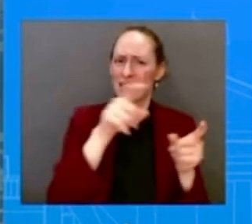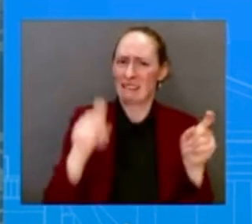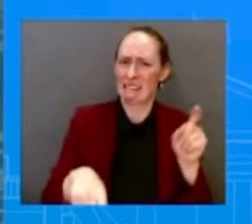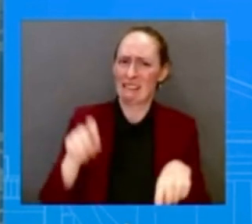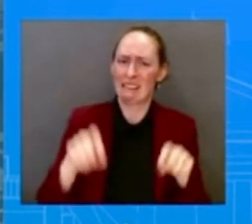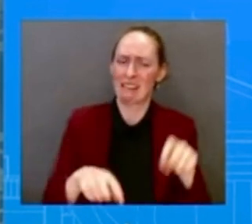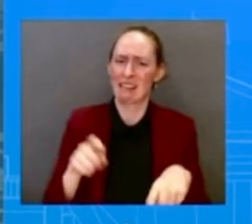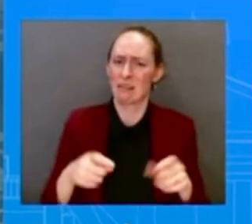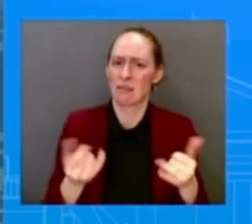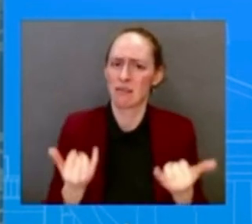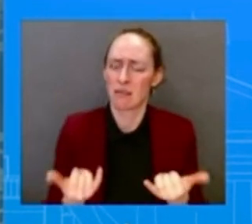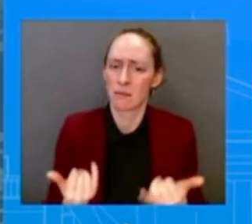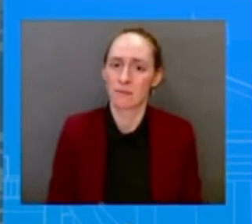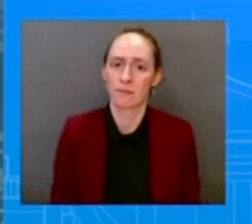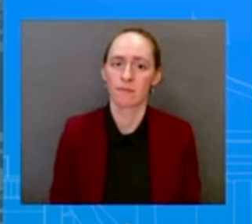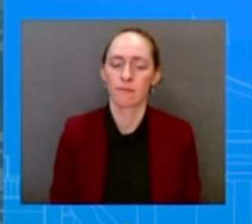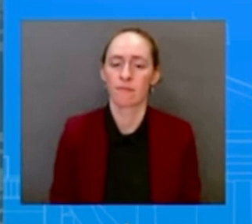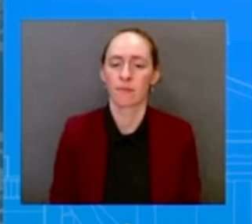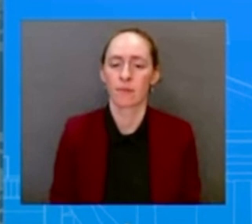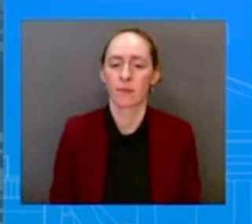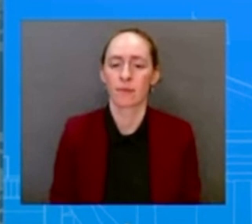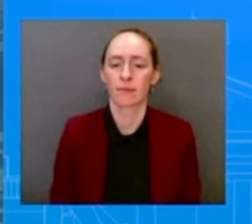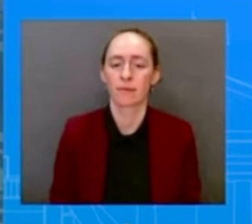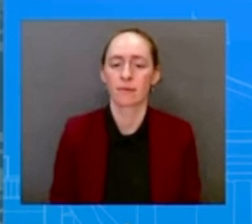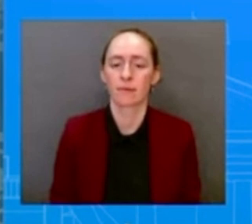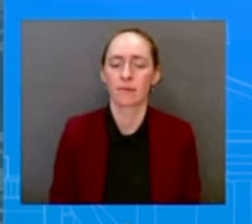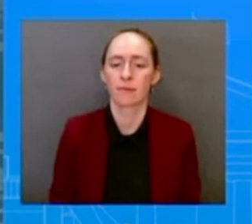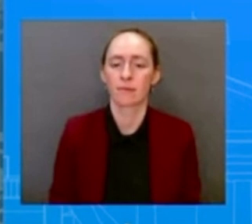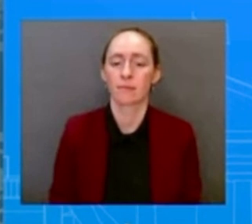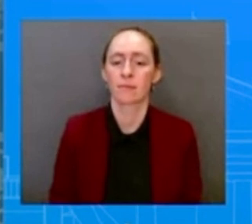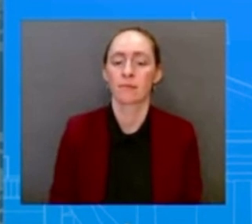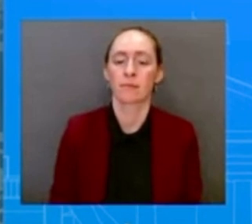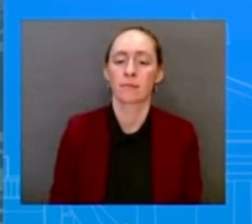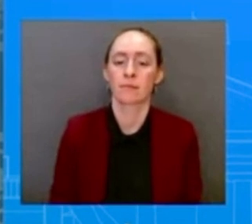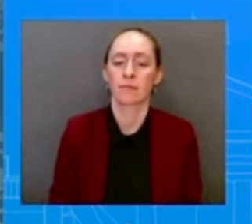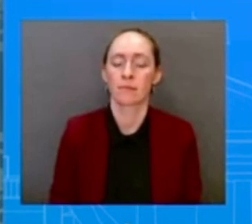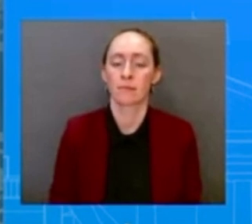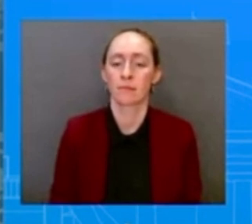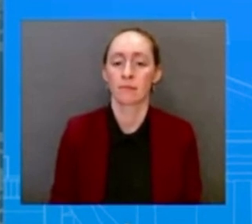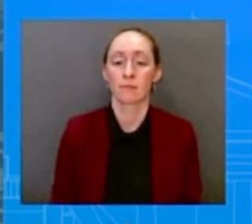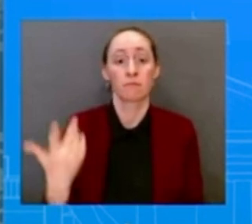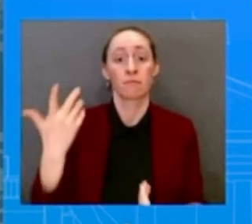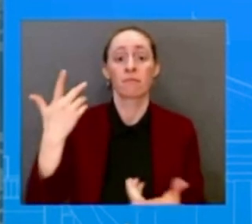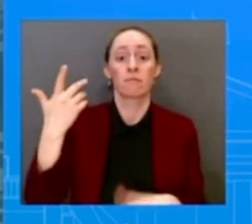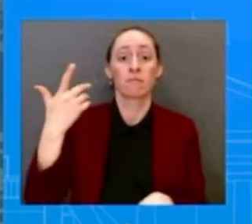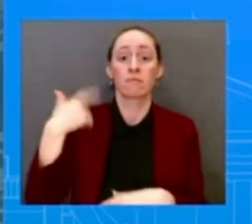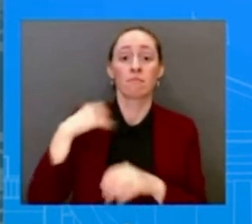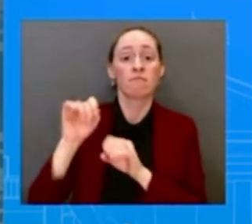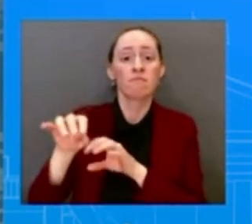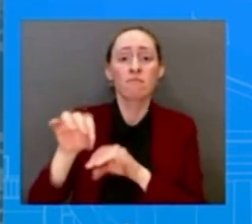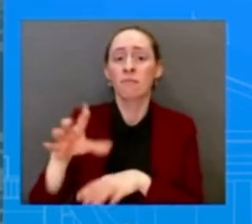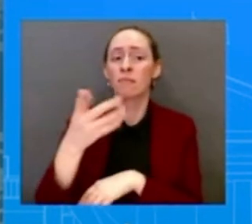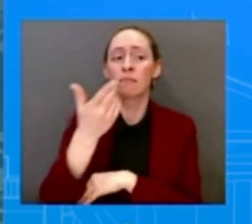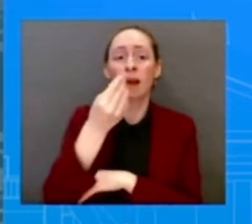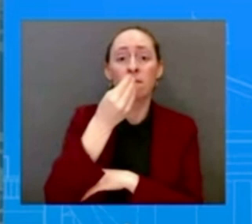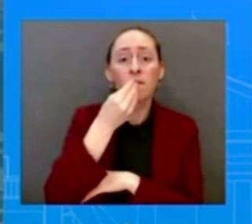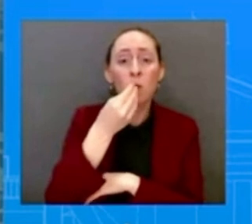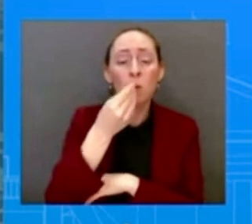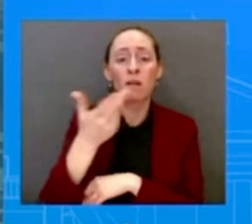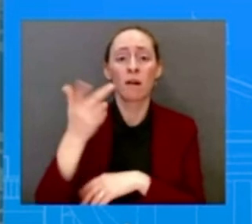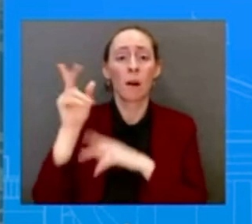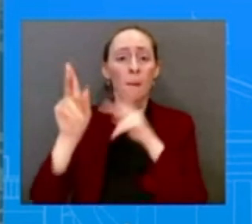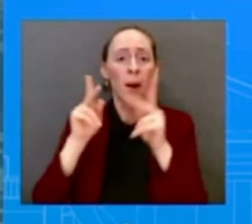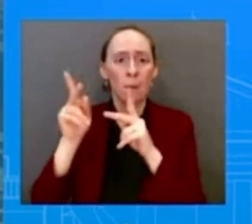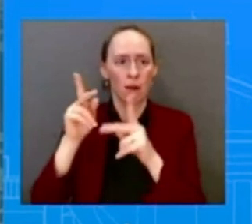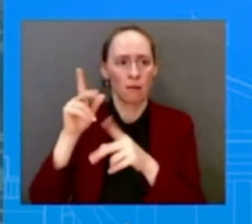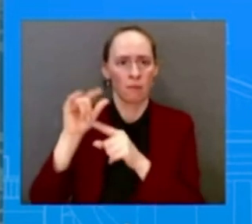transporting essential medical supplies and teams distributing hot meals and other food. As of this morning, the United Nations